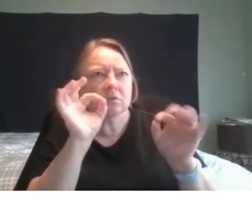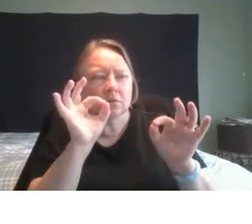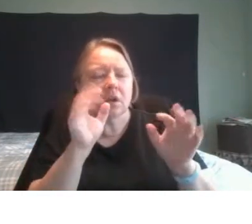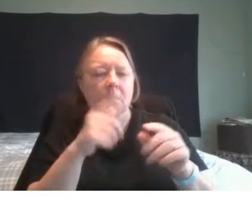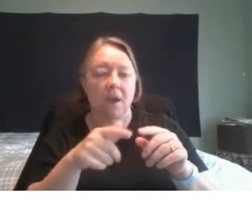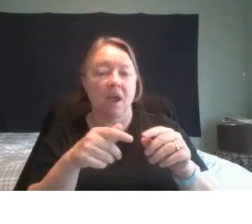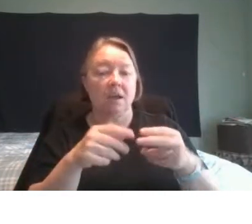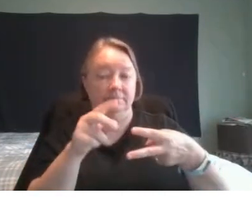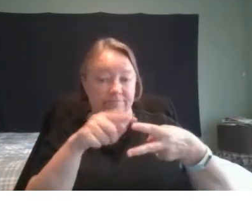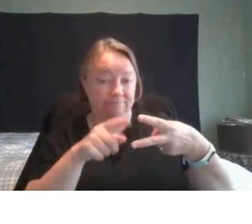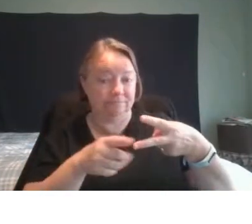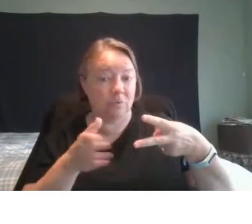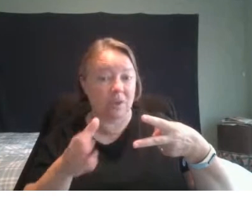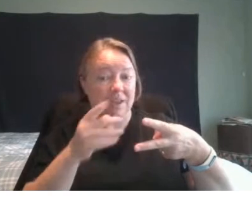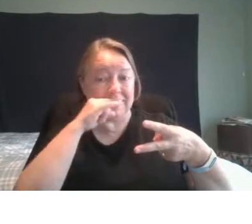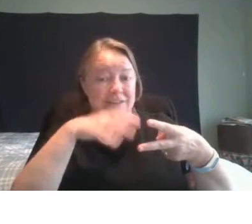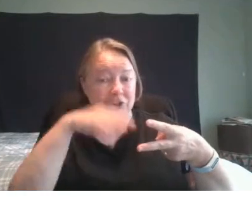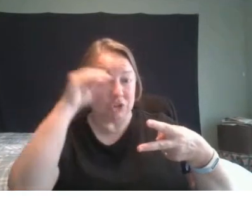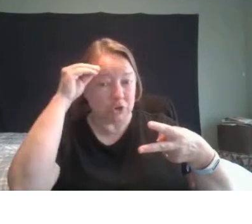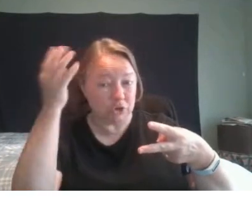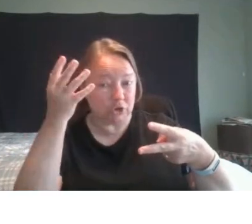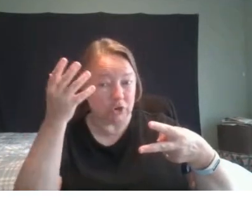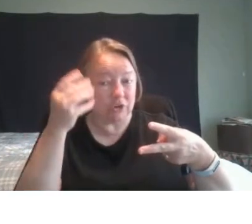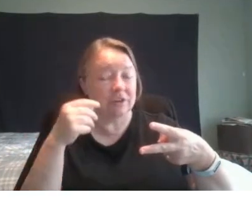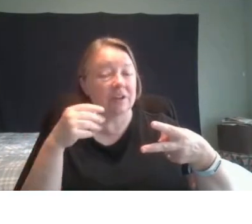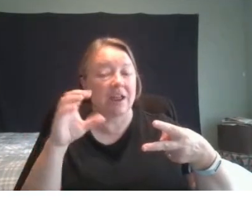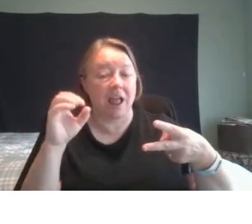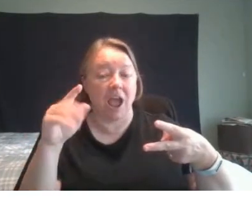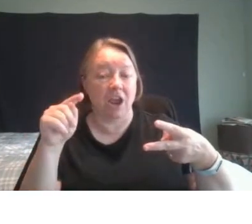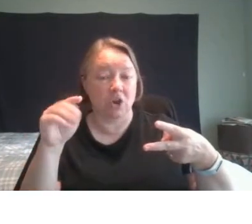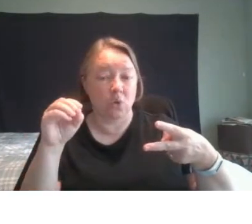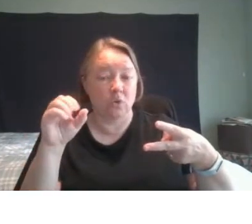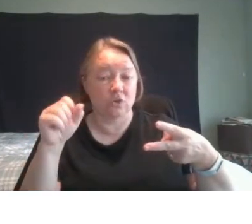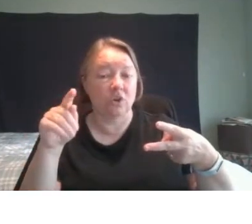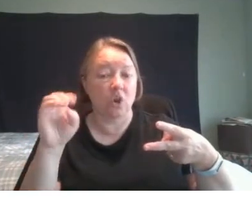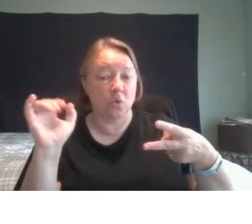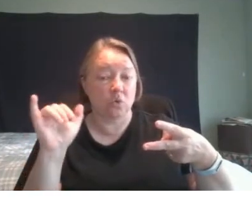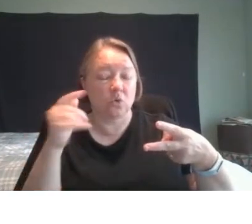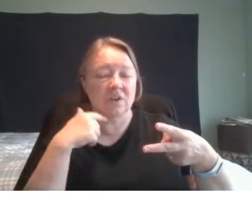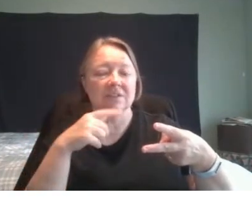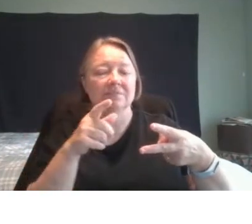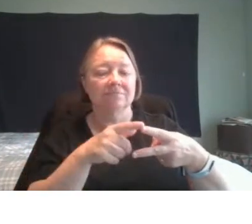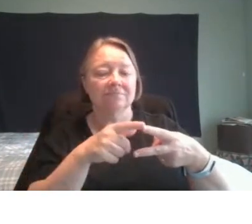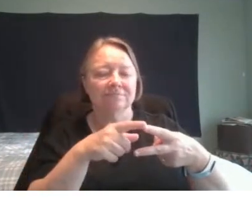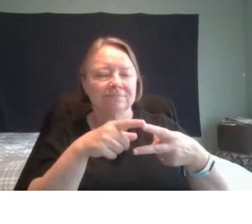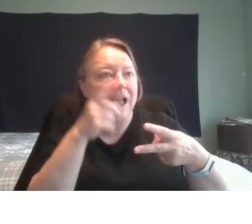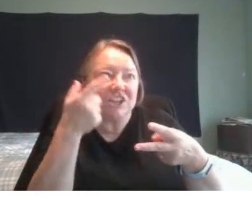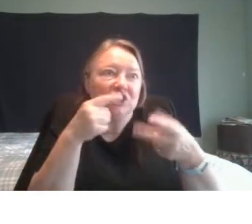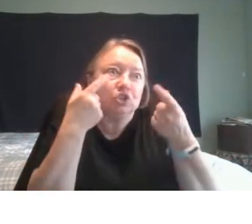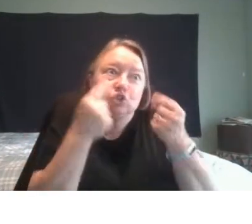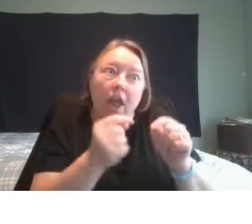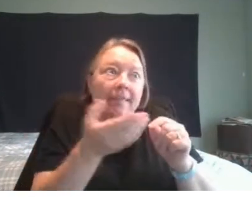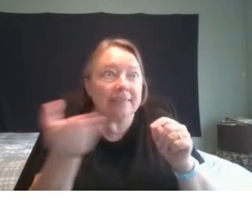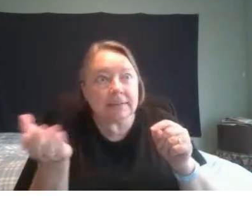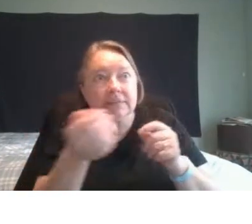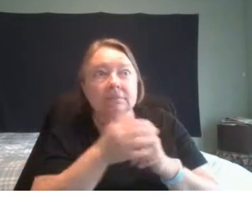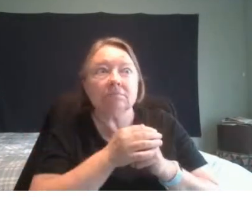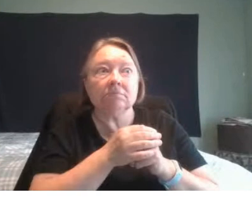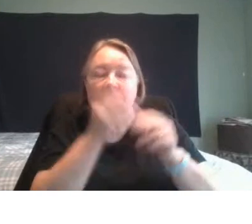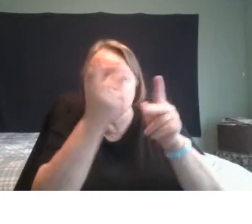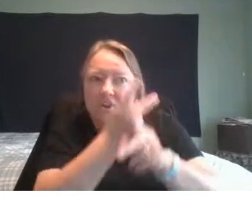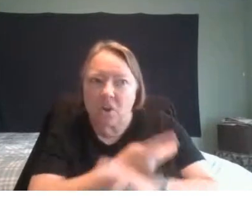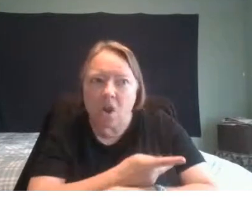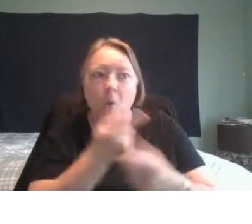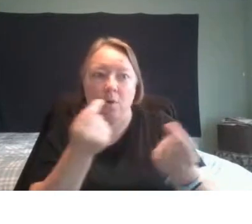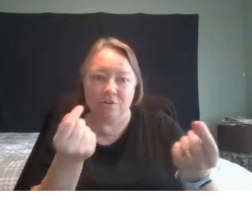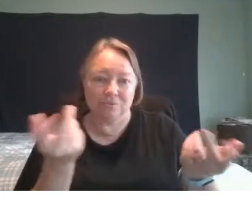two ways that kids learn Scratch and OctoStudio is they say by exploring. I just tried things out and I figured out what they did, because